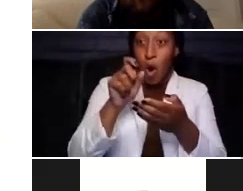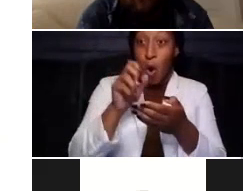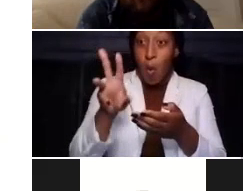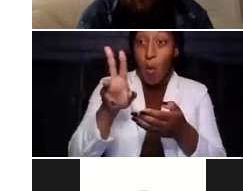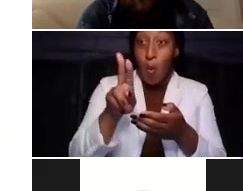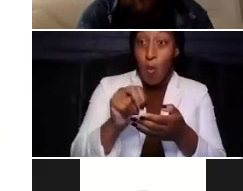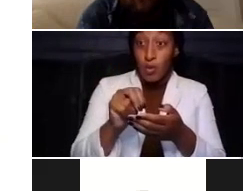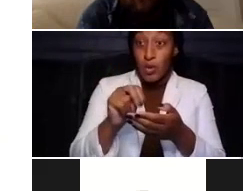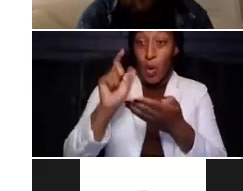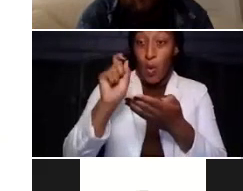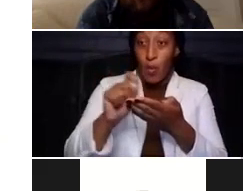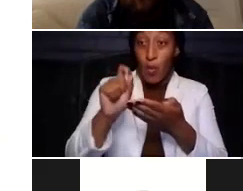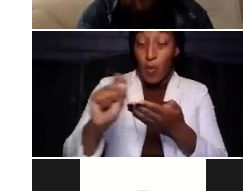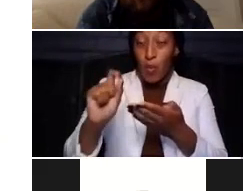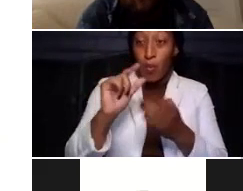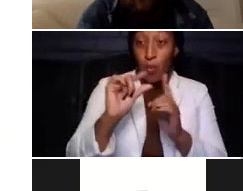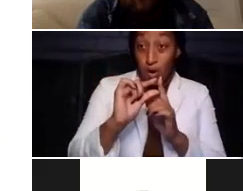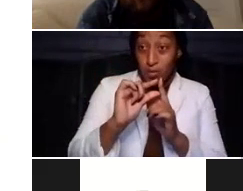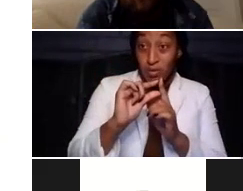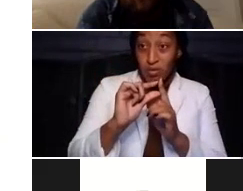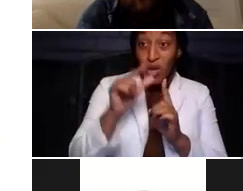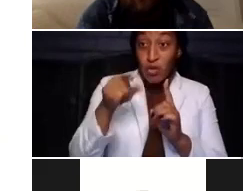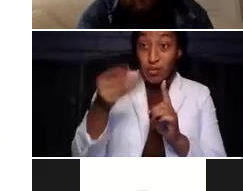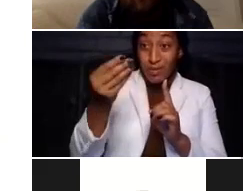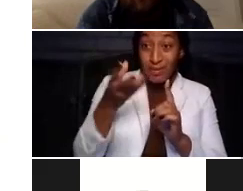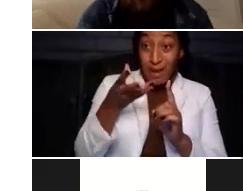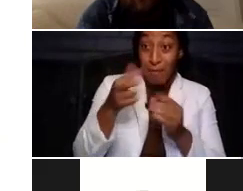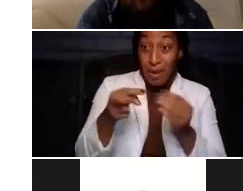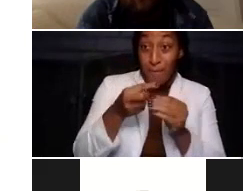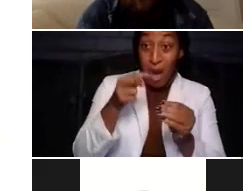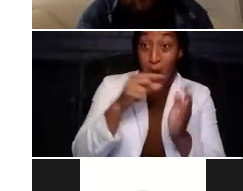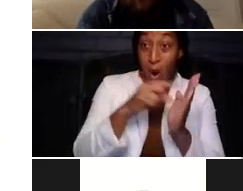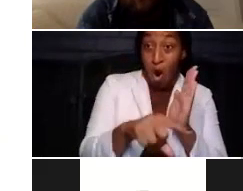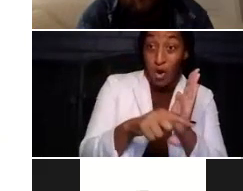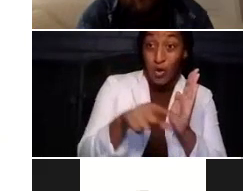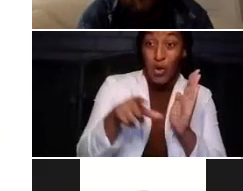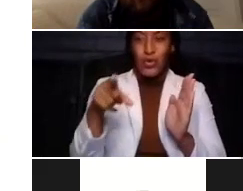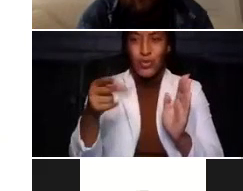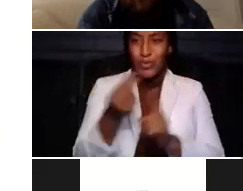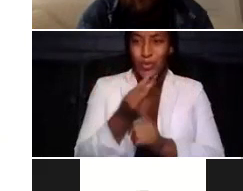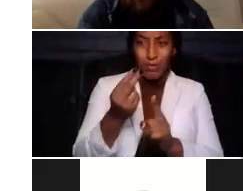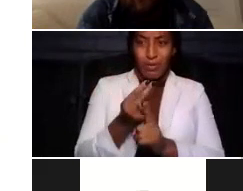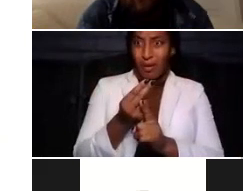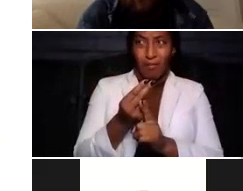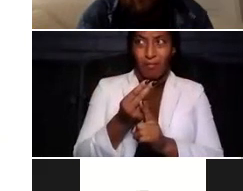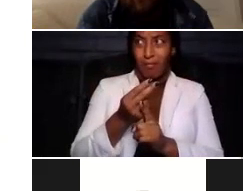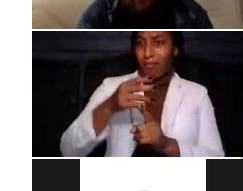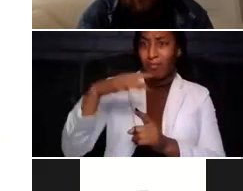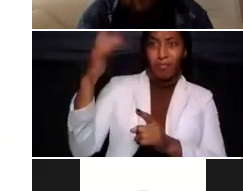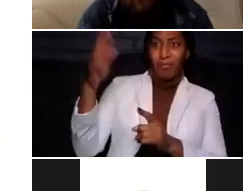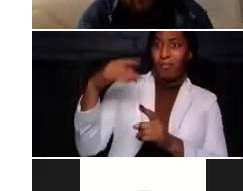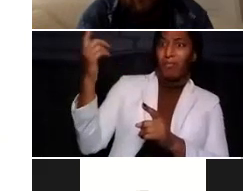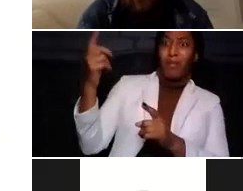you telling me about the article, or are you using a bunch of jargon that's, germane